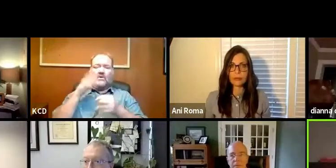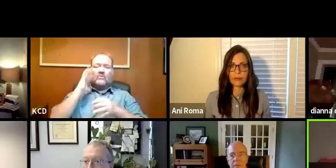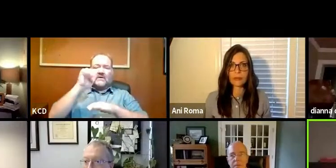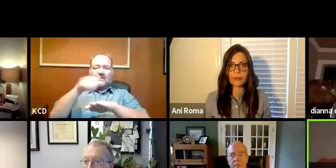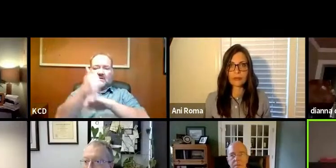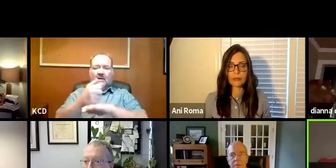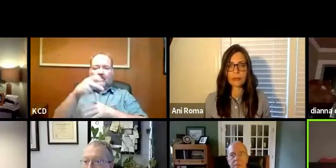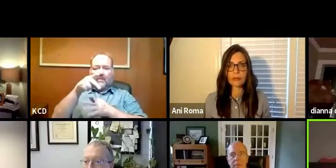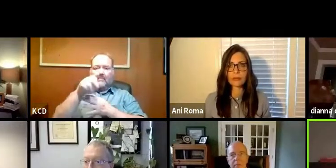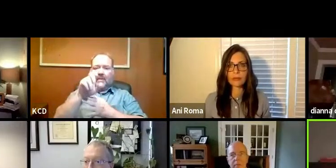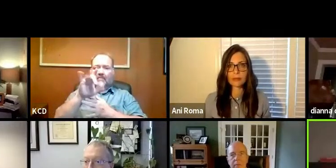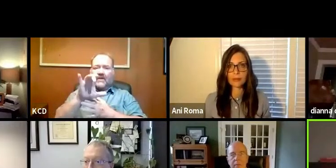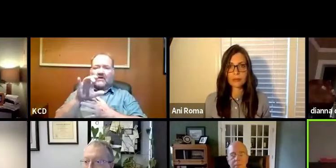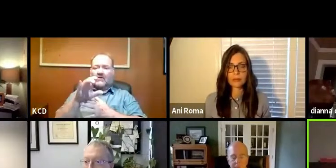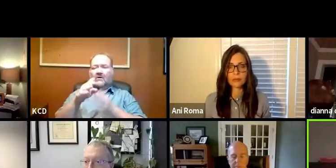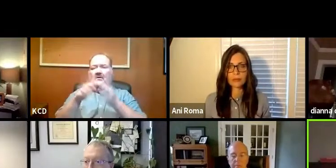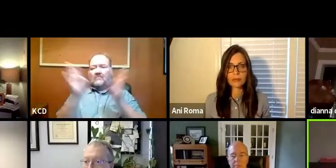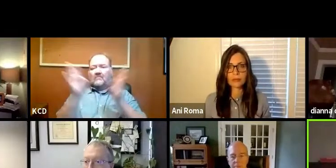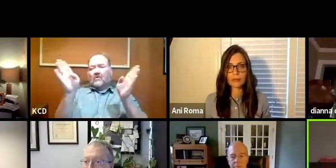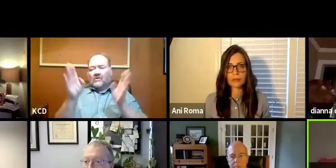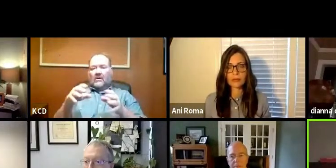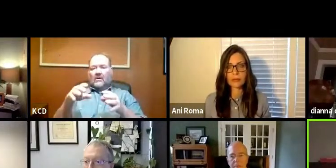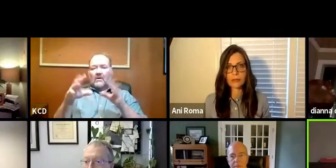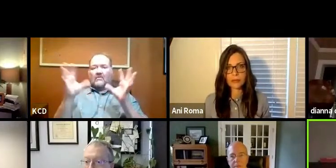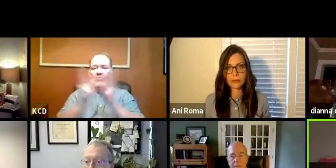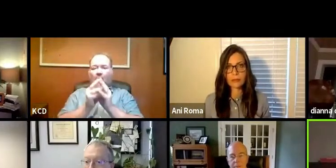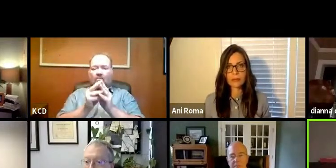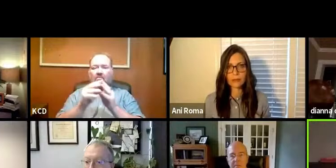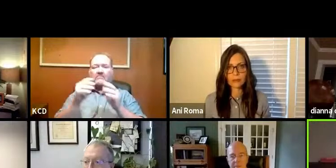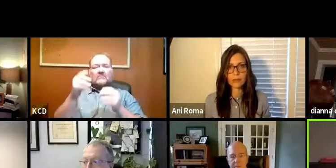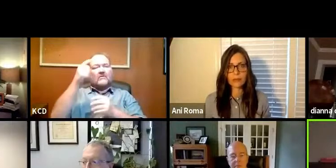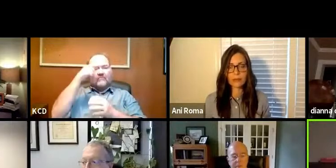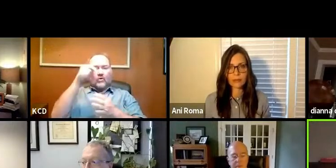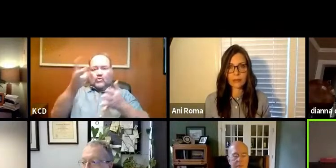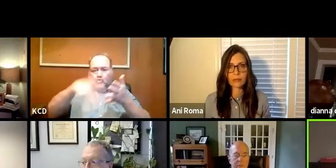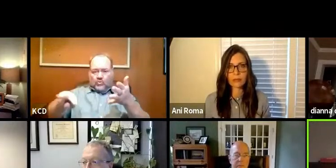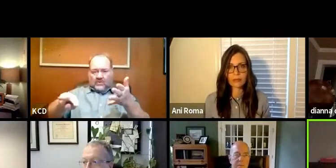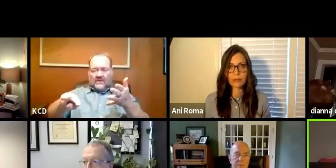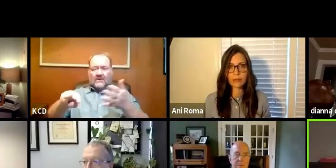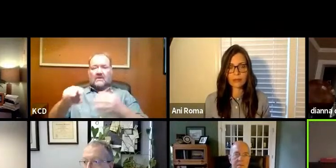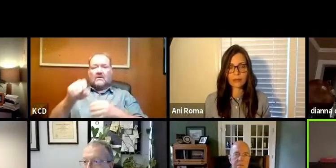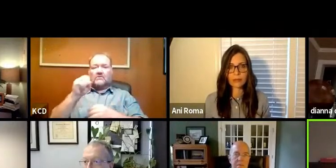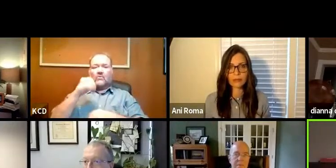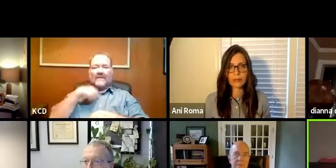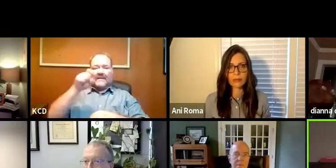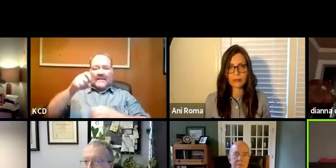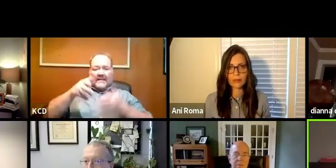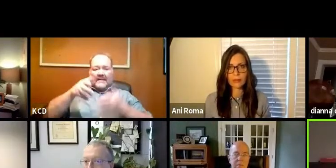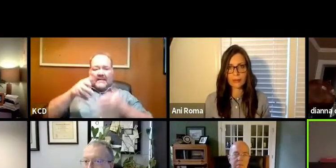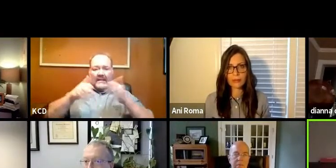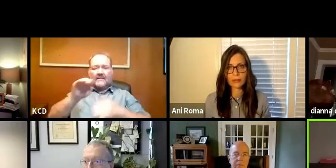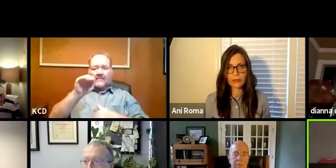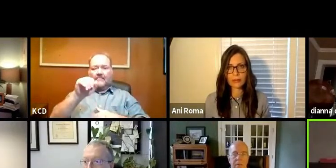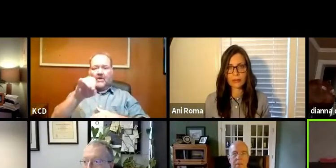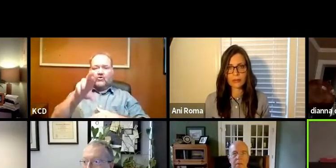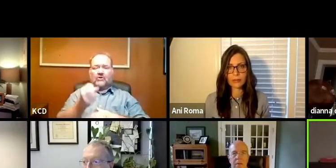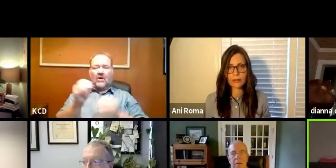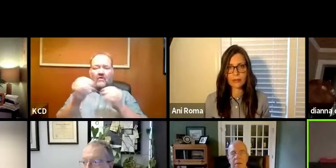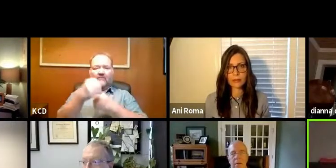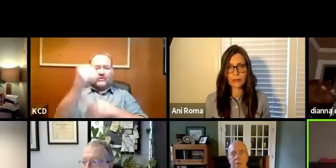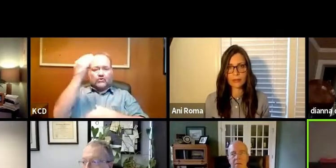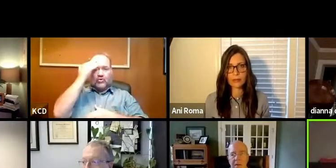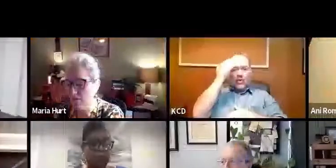public forum at that next meeting, which would be in 2 weeks then. So we, need to let the mayor's office know, since